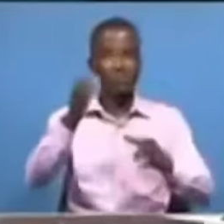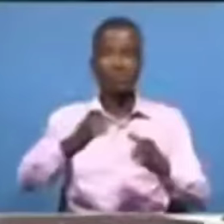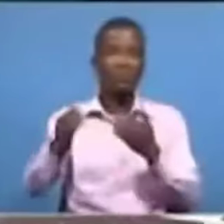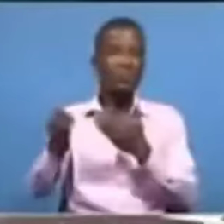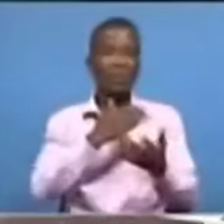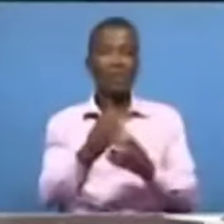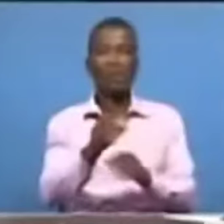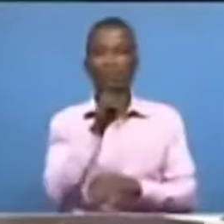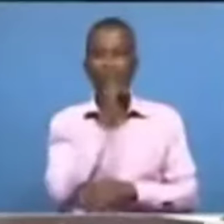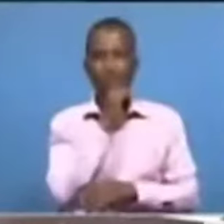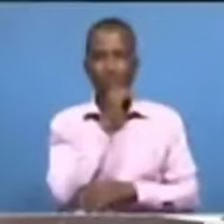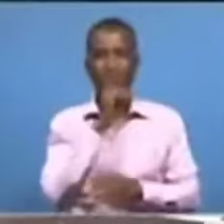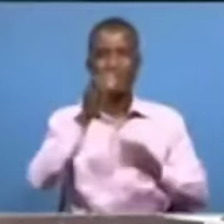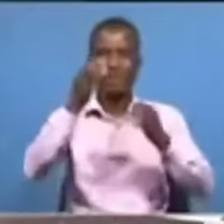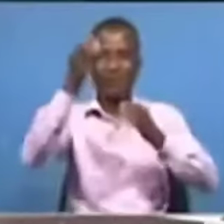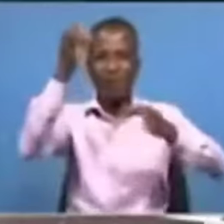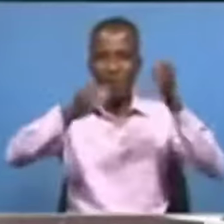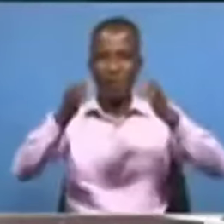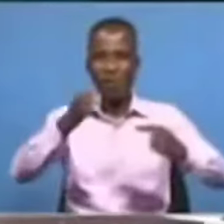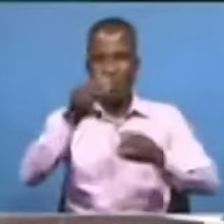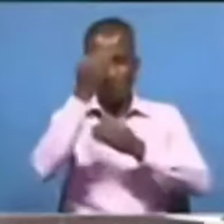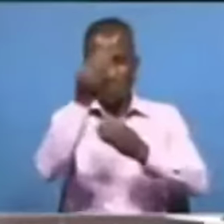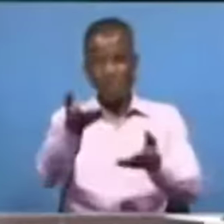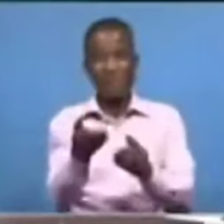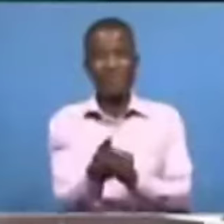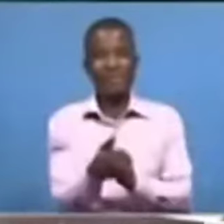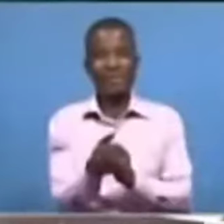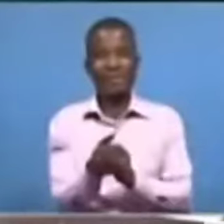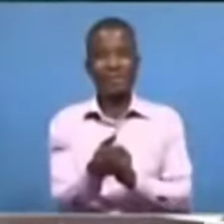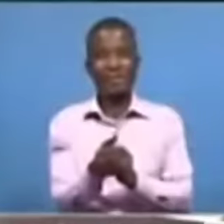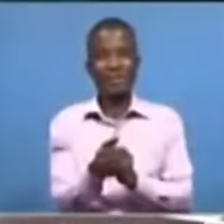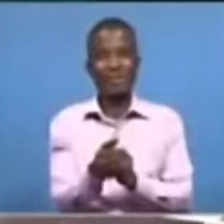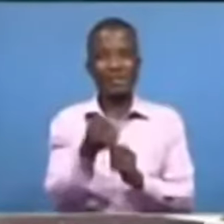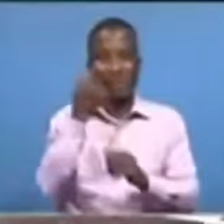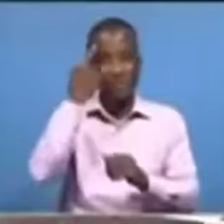like it or not, what the court has said is the law, and that is what will prevail. But